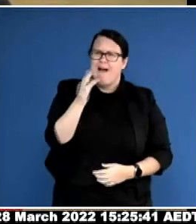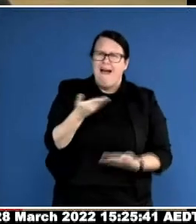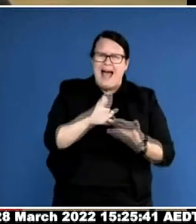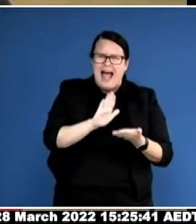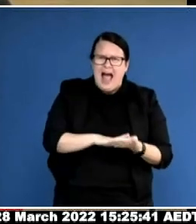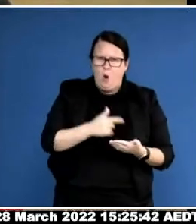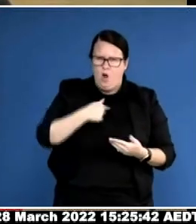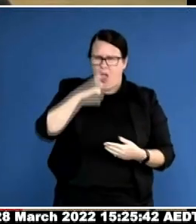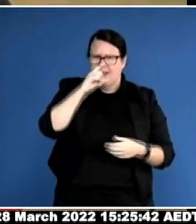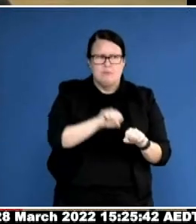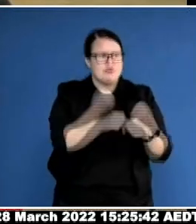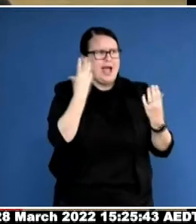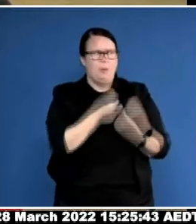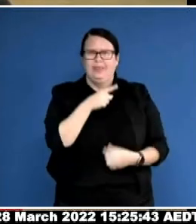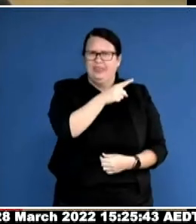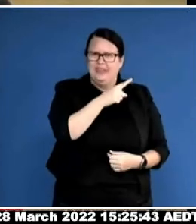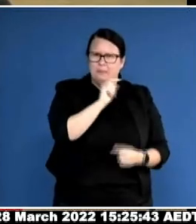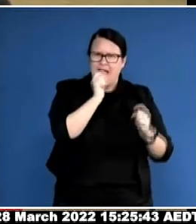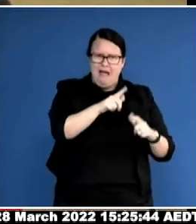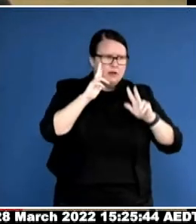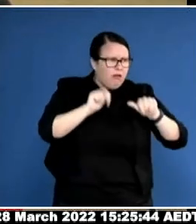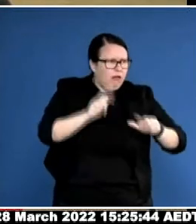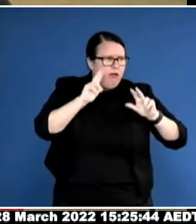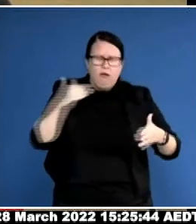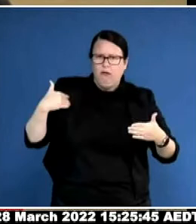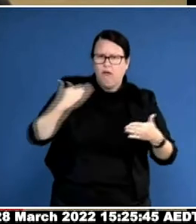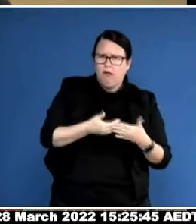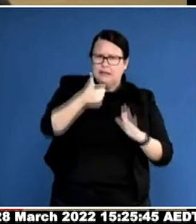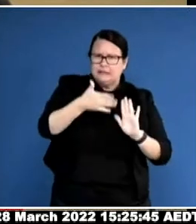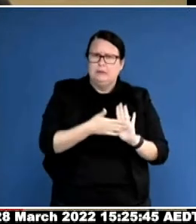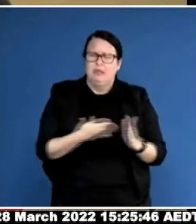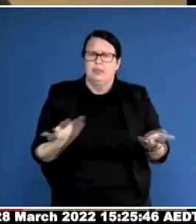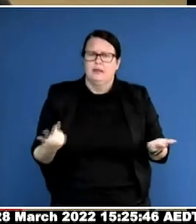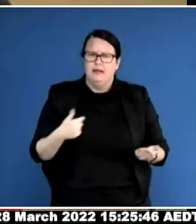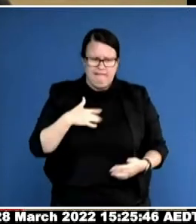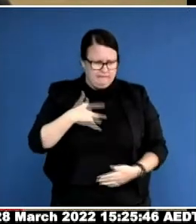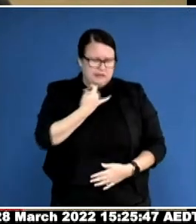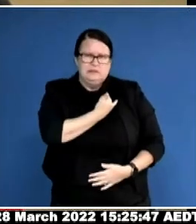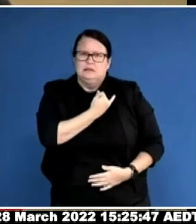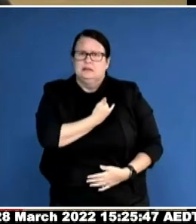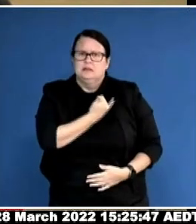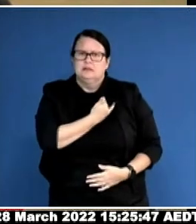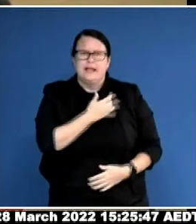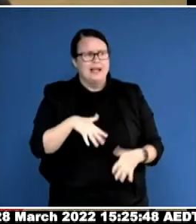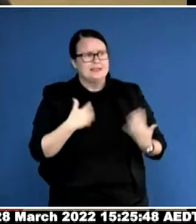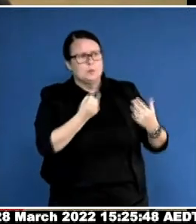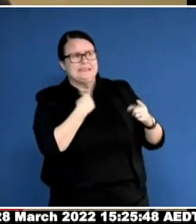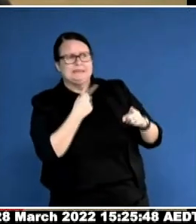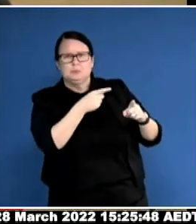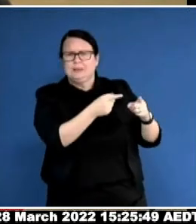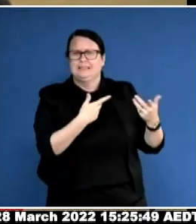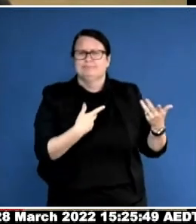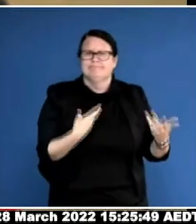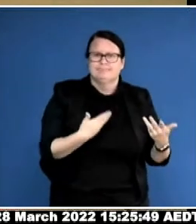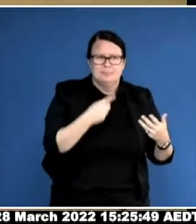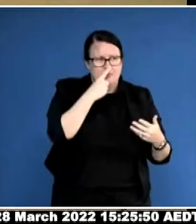I could do this to him after everything he'd done for me. I felt guilty and I didn't want to let him down. When